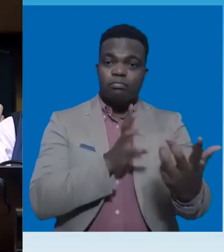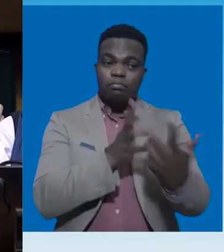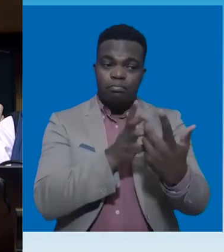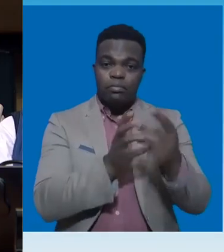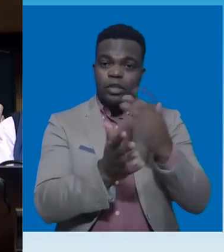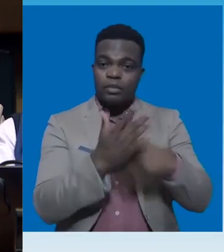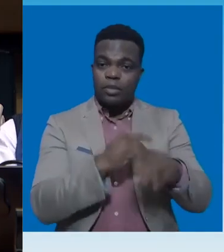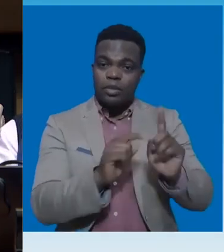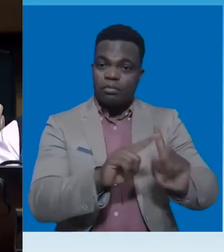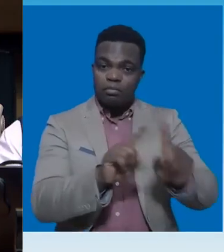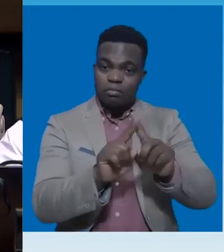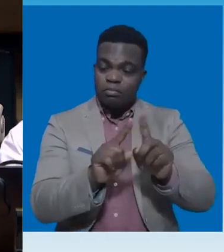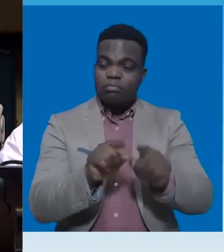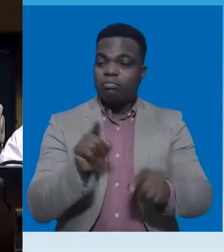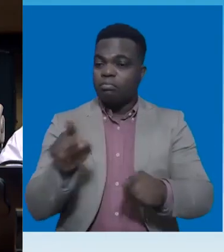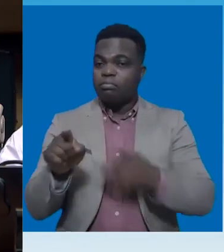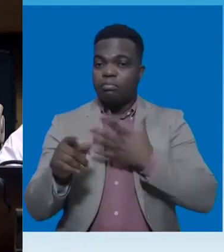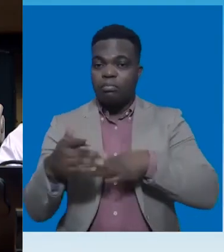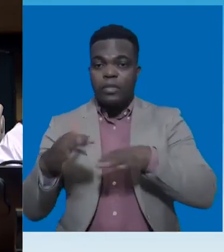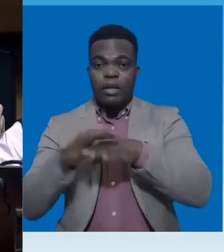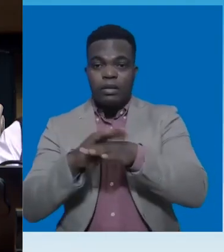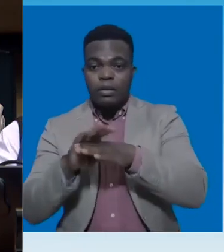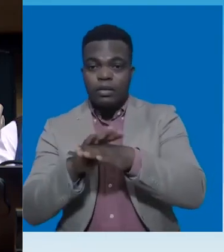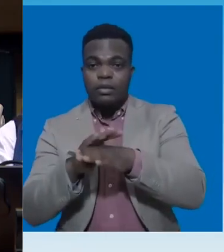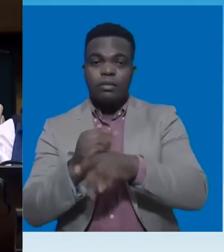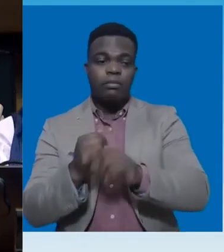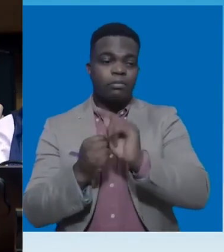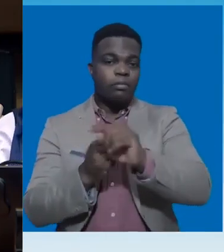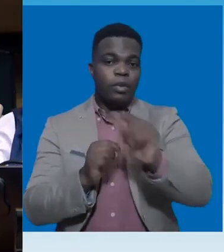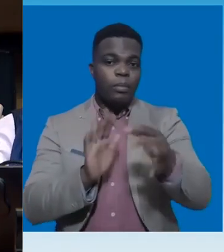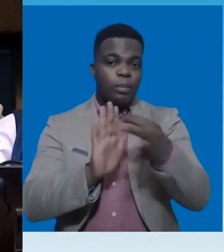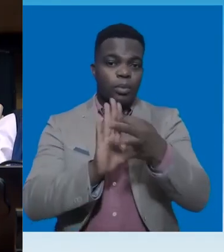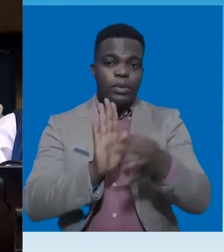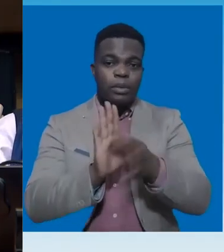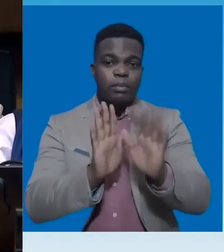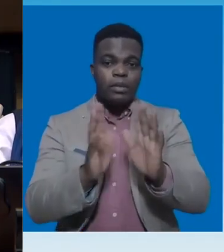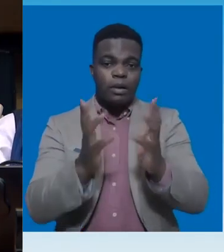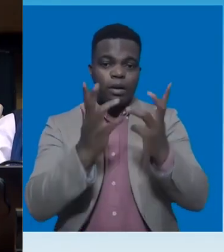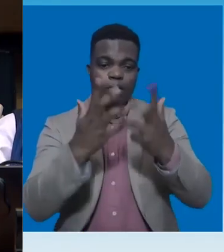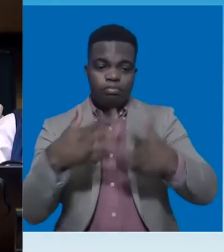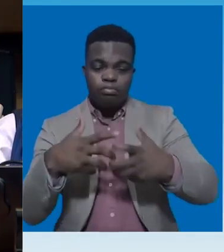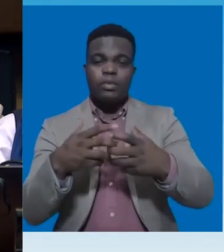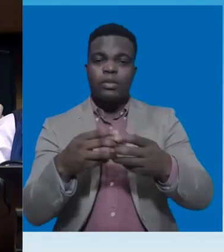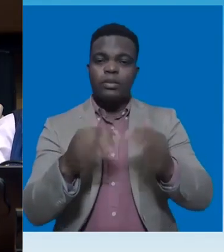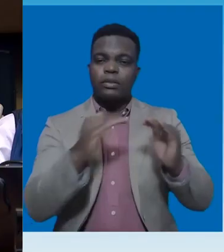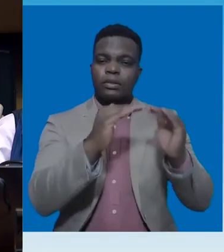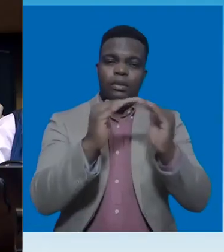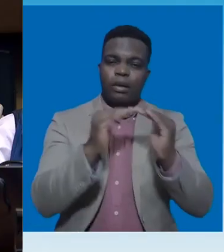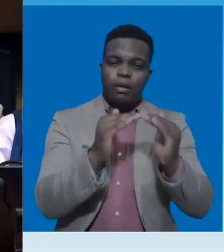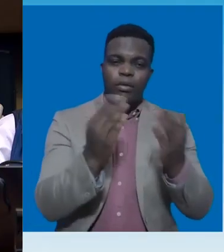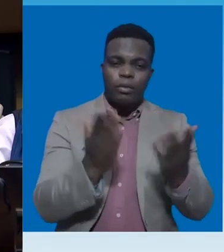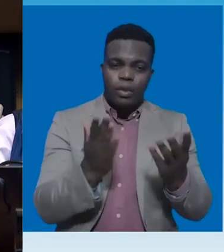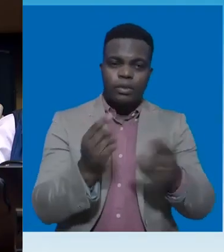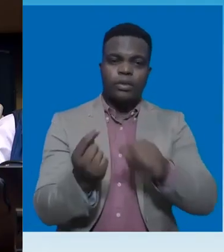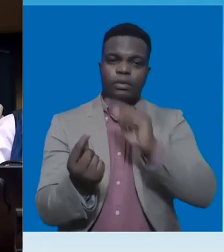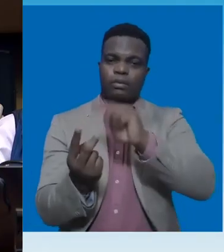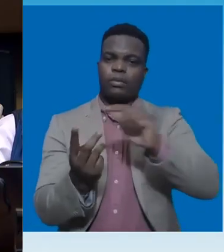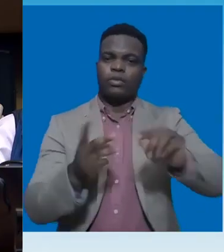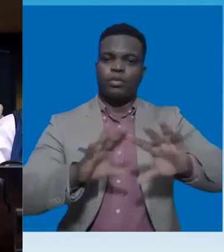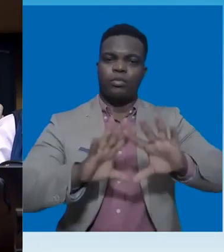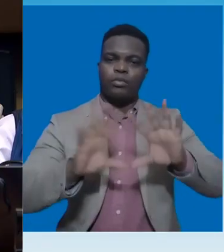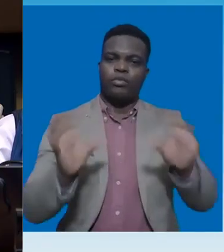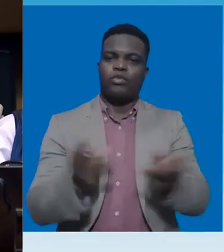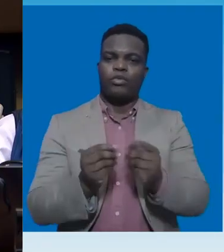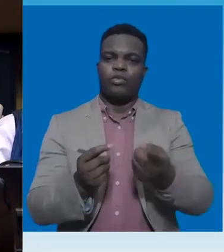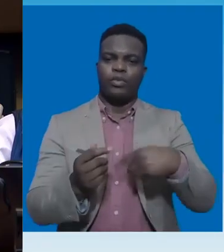coherence, and shared standards. As we look ahead, our commitment is clear.